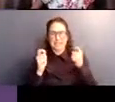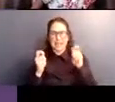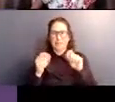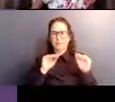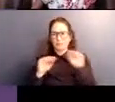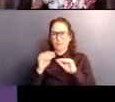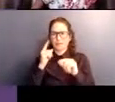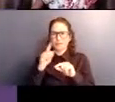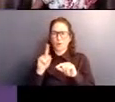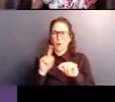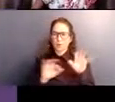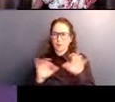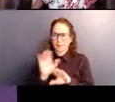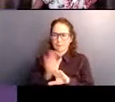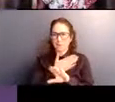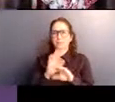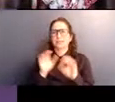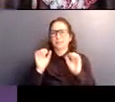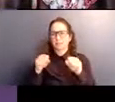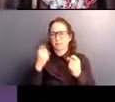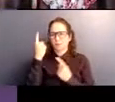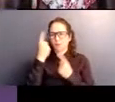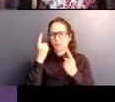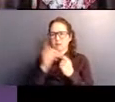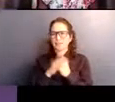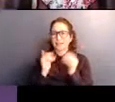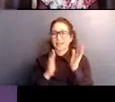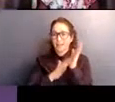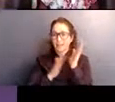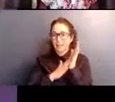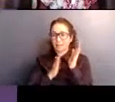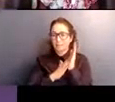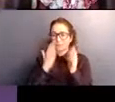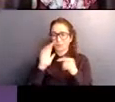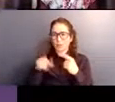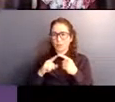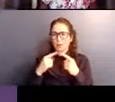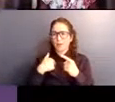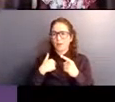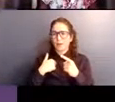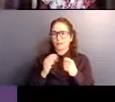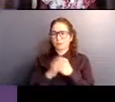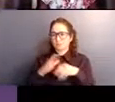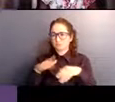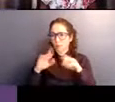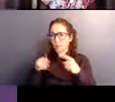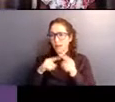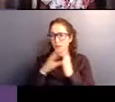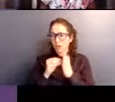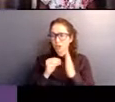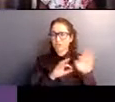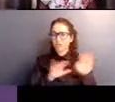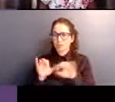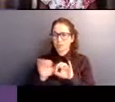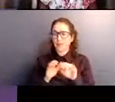instrumental music can be thought of as clapping our hands. When I was coming up and learning an instrument, our